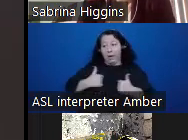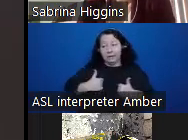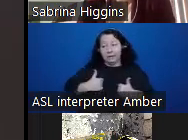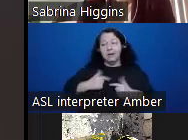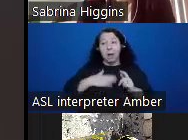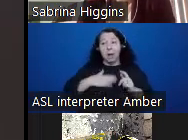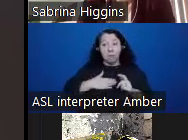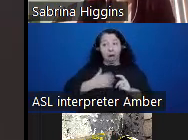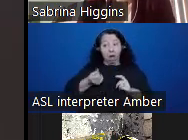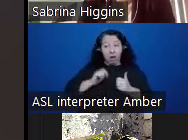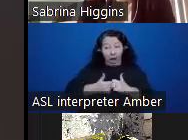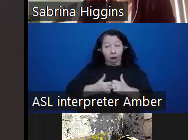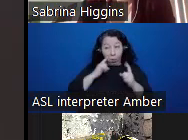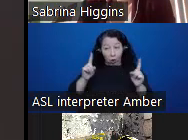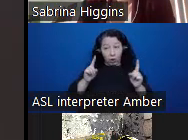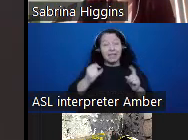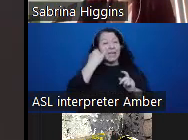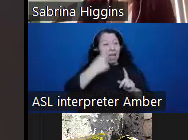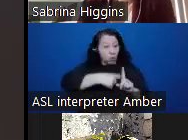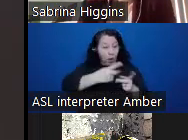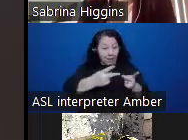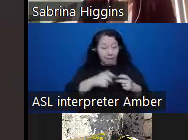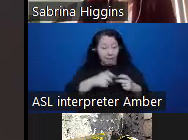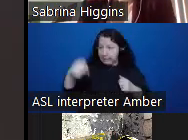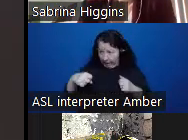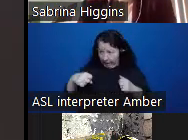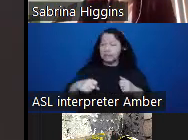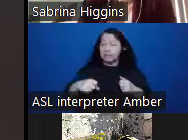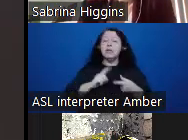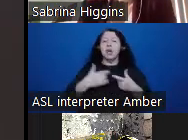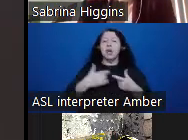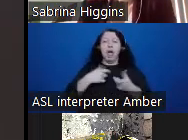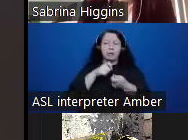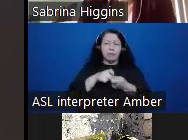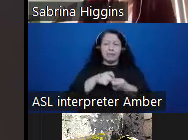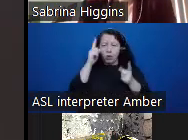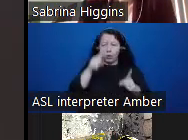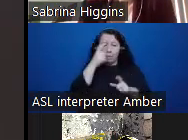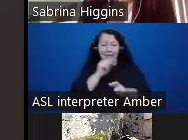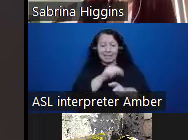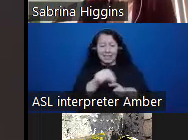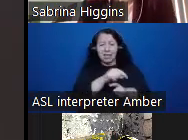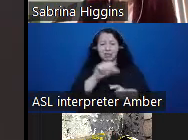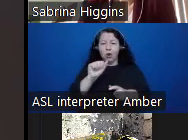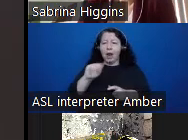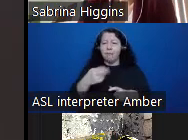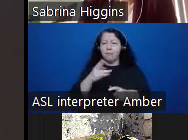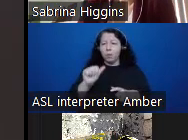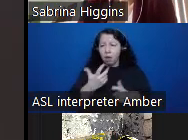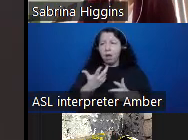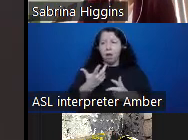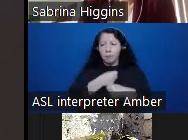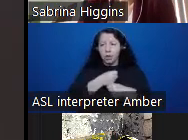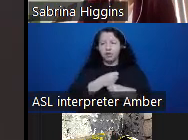you rent a space and then you have a certain agreement in these cases, because many of them are amphora production. So they are